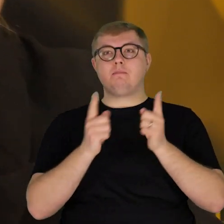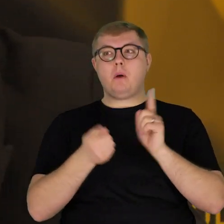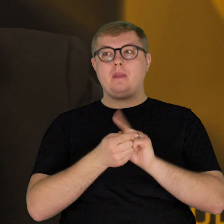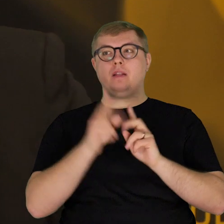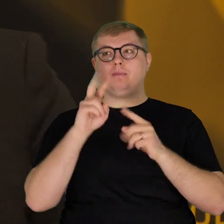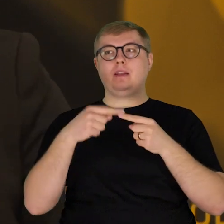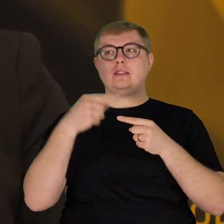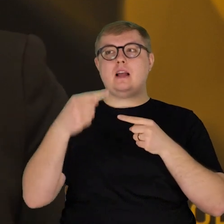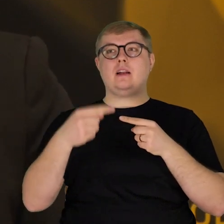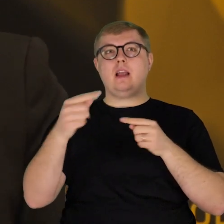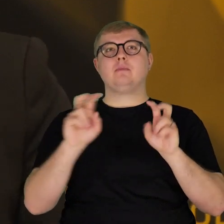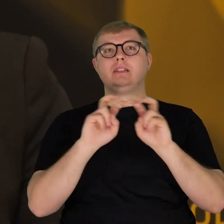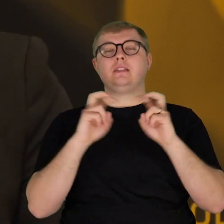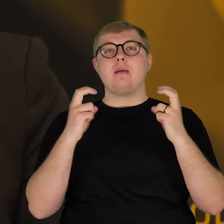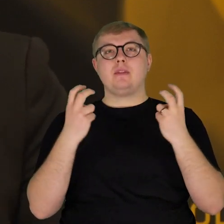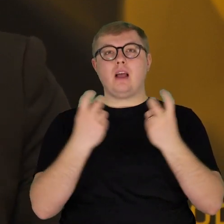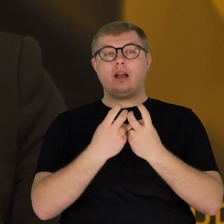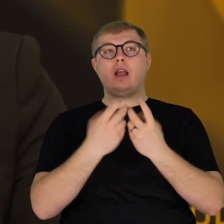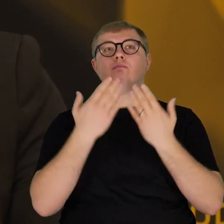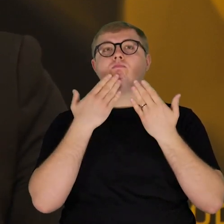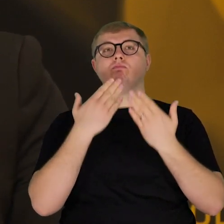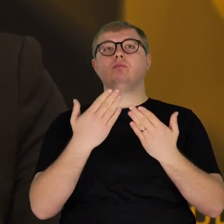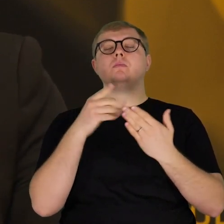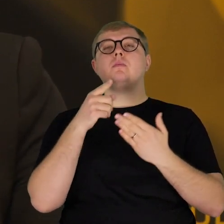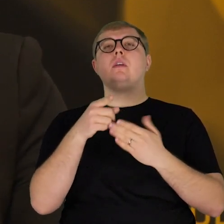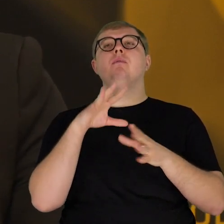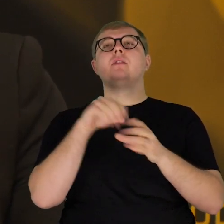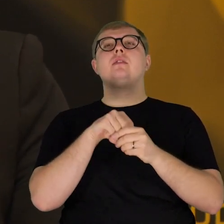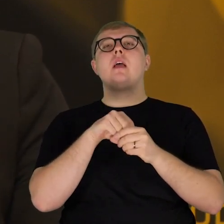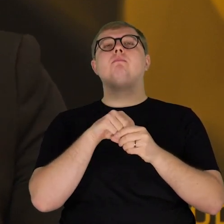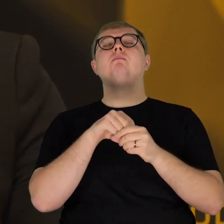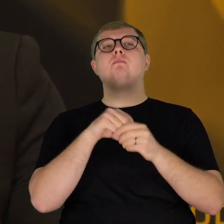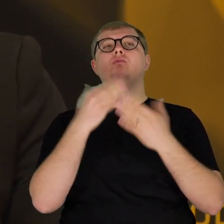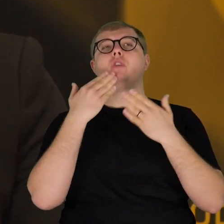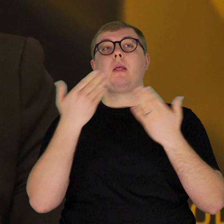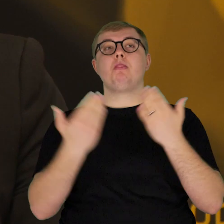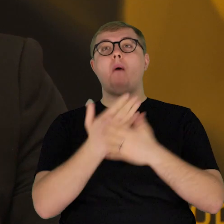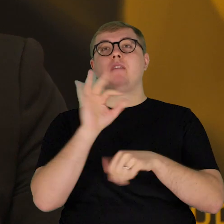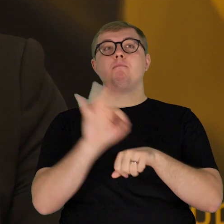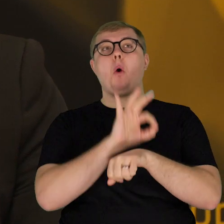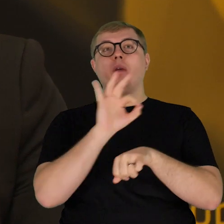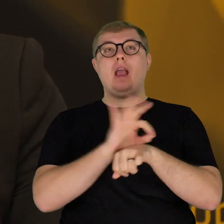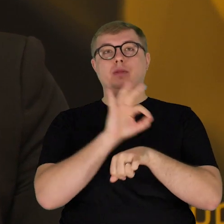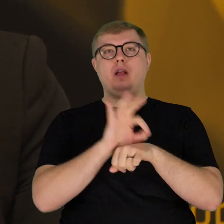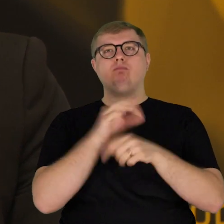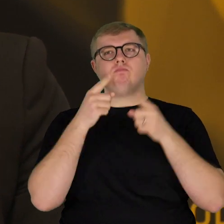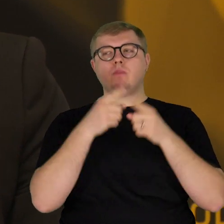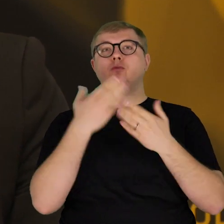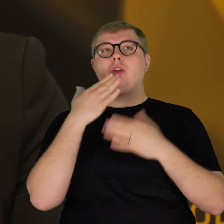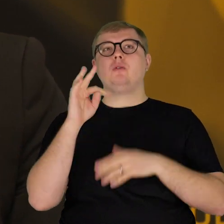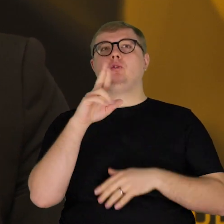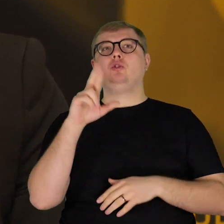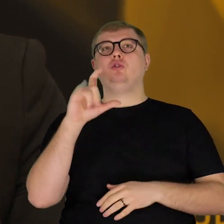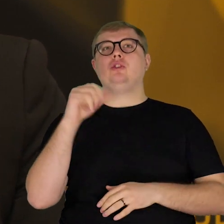are carried out as part of the new topographies of Nowa Huta project, curated by Łukasz Trciński at